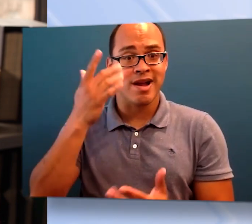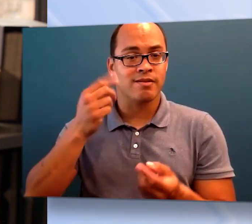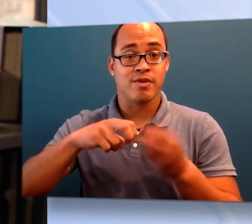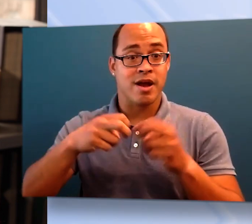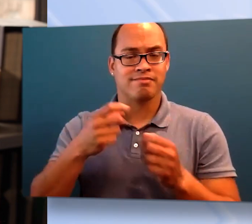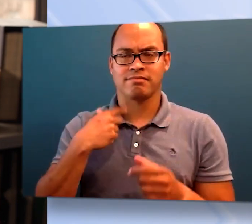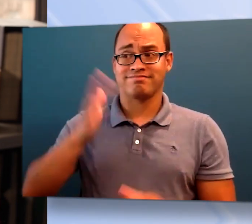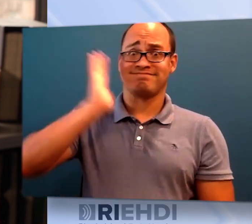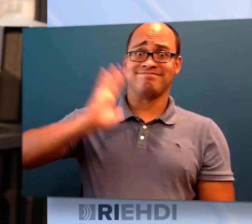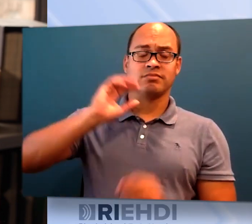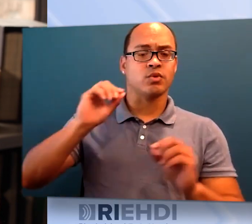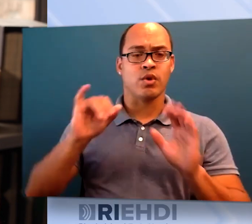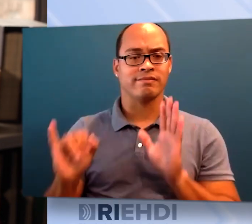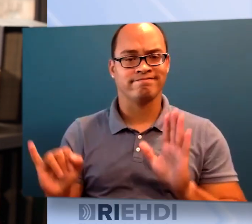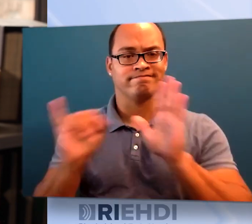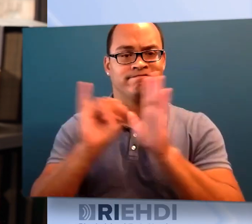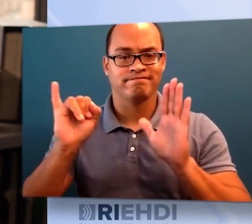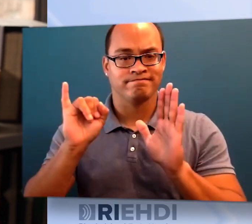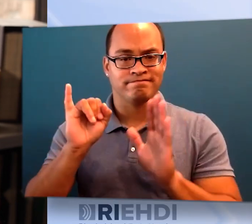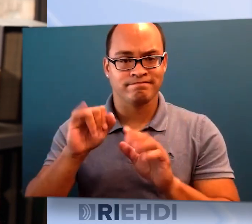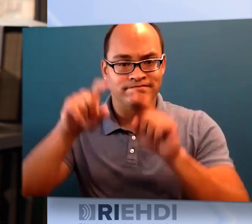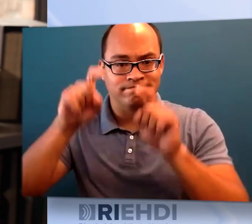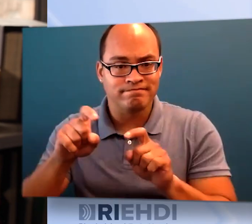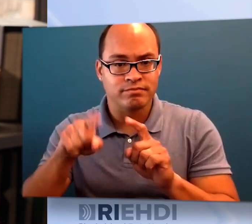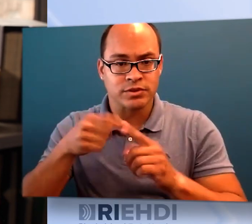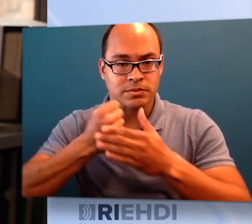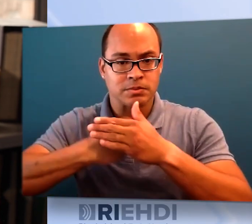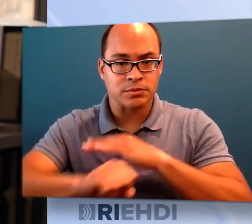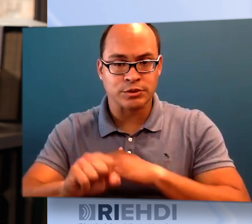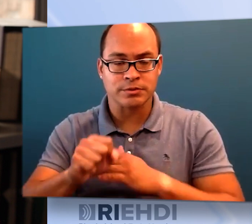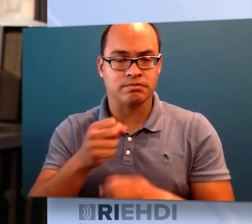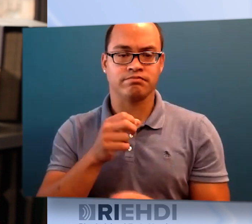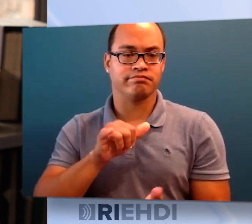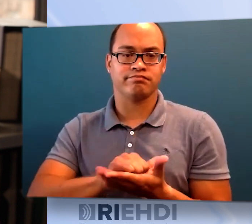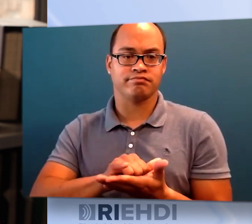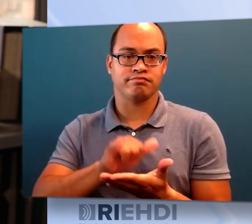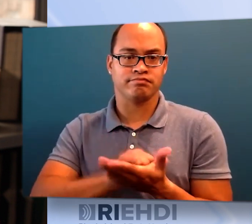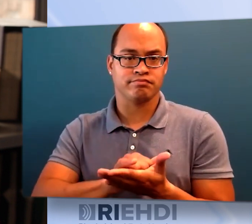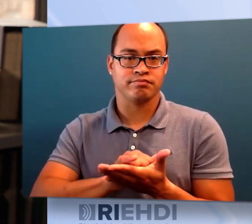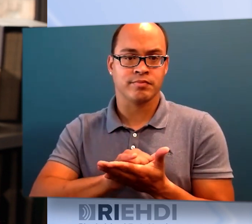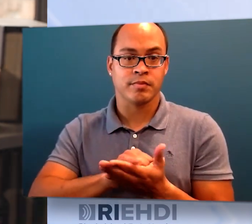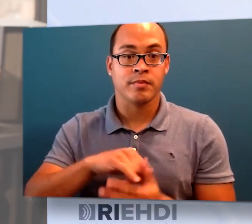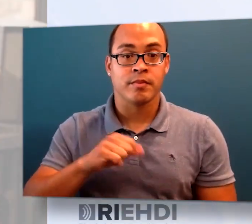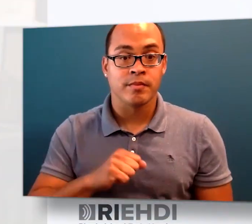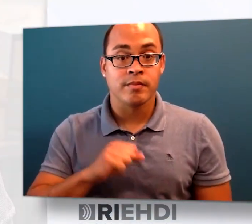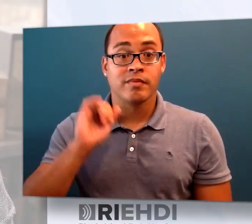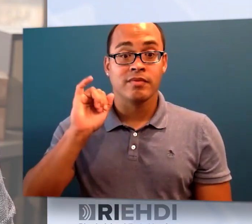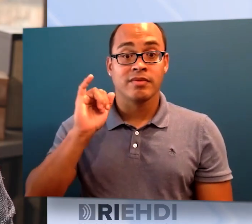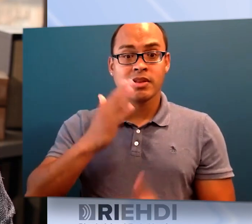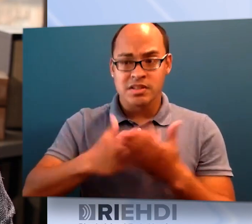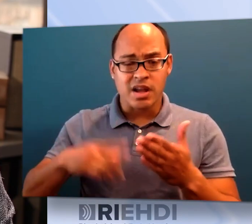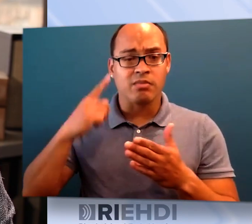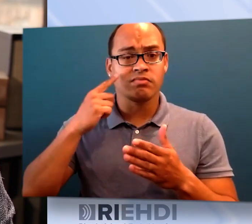was no physiologic method available at that time for detecting hearing loss in newborns.